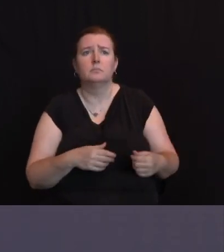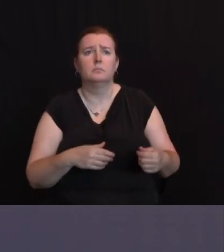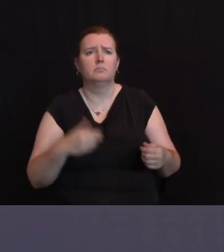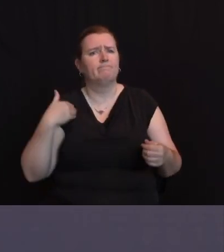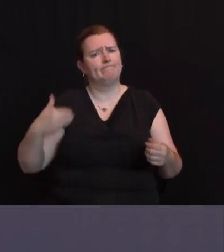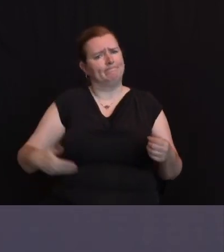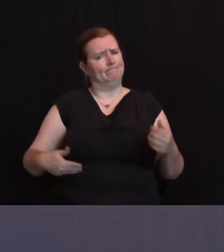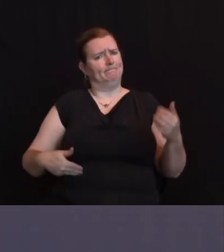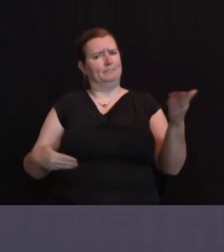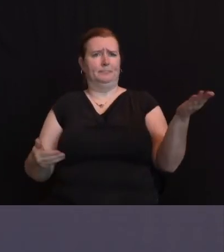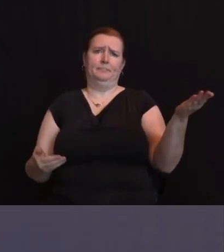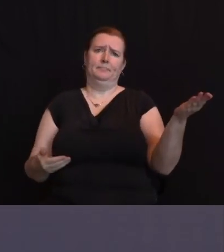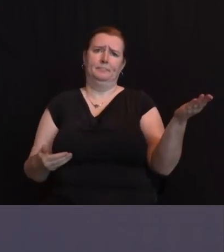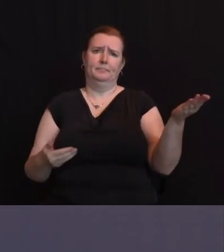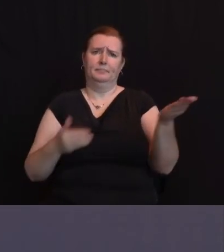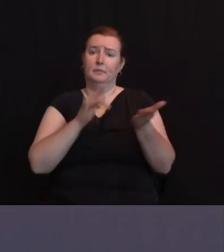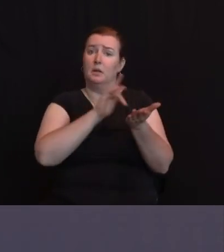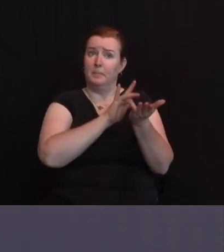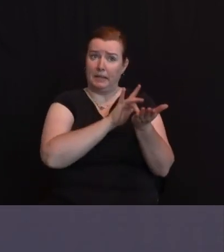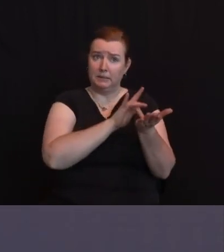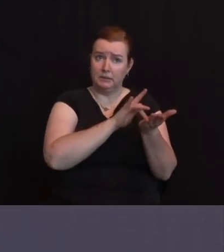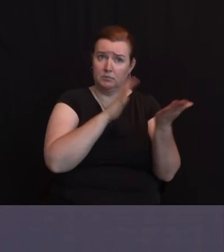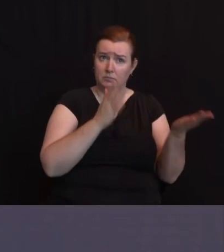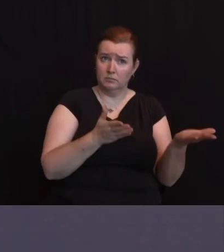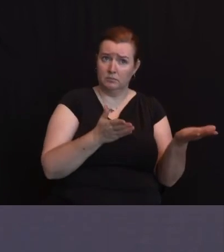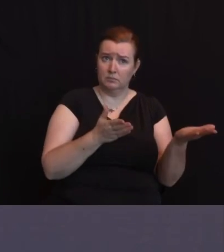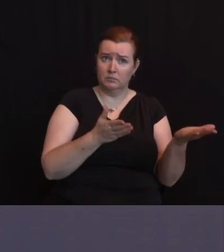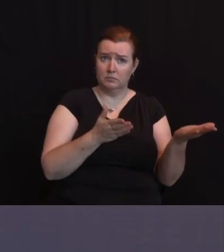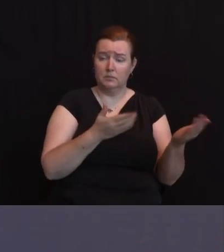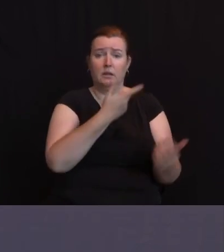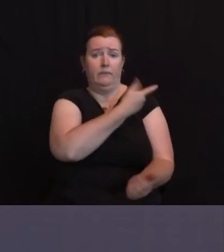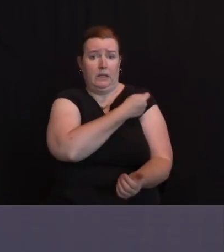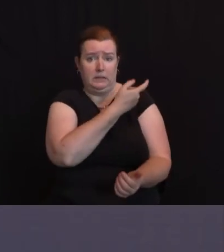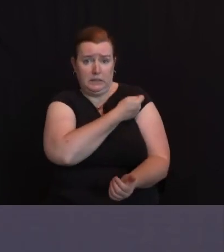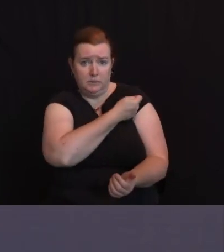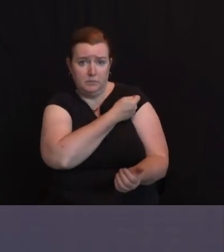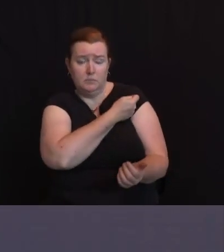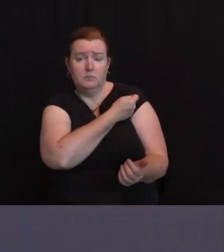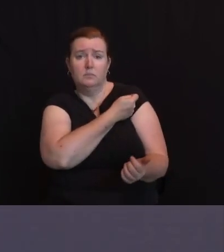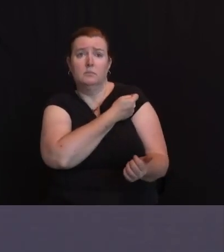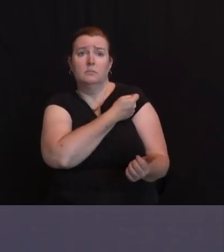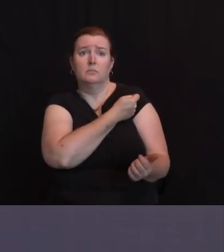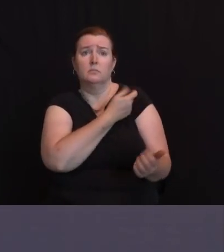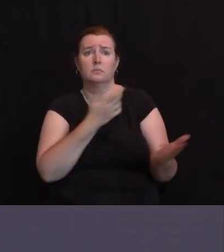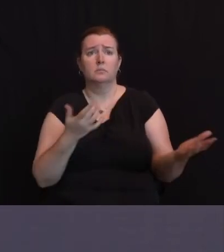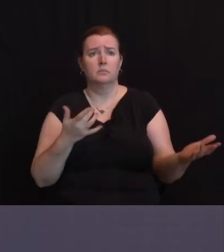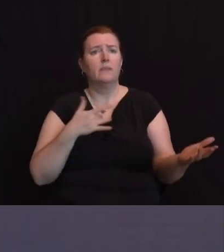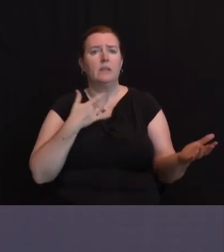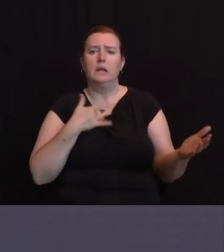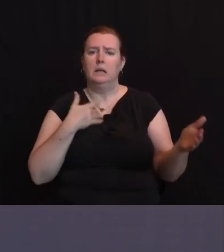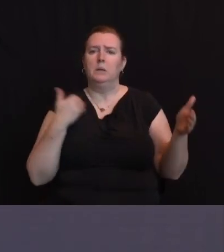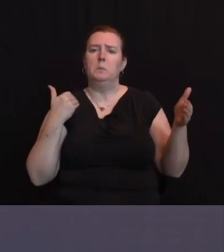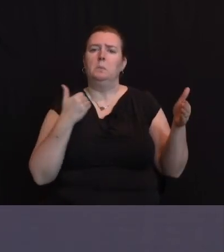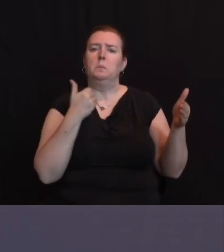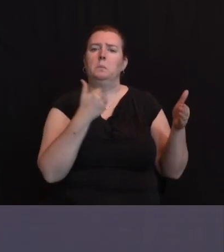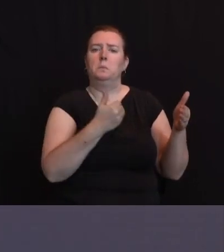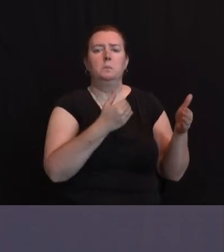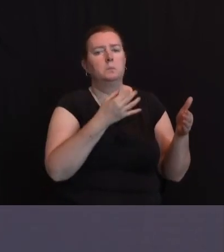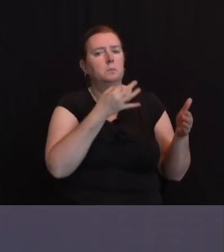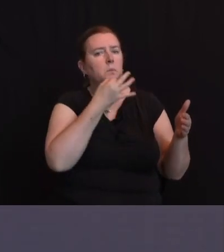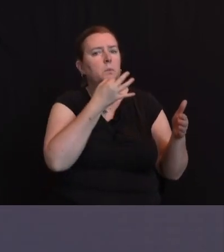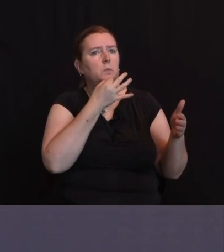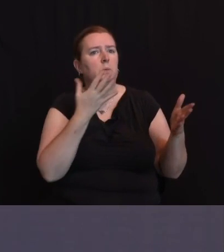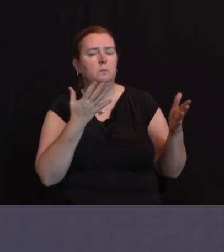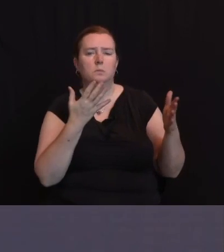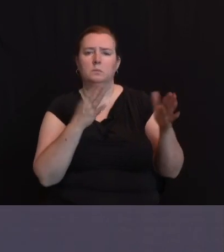of therapeutics and a safe and scalable vaccine are within reach. I hope that's true. I